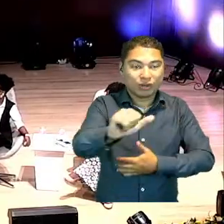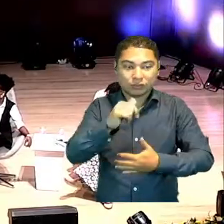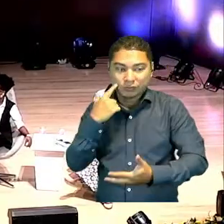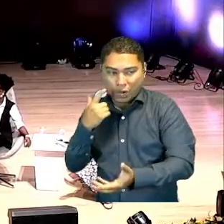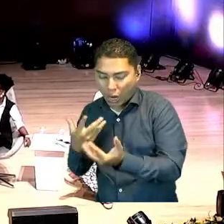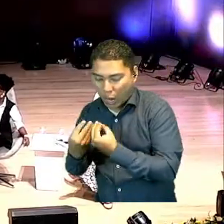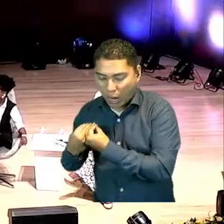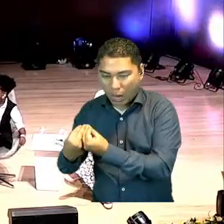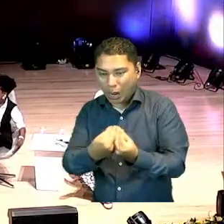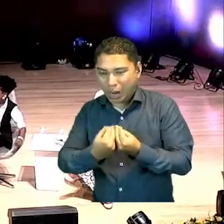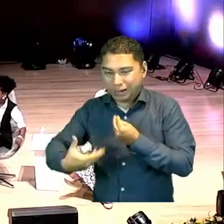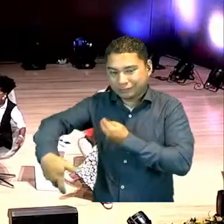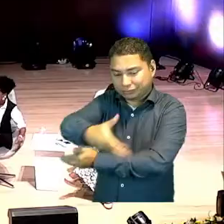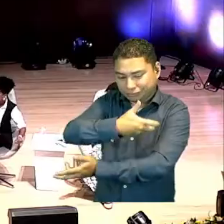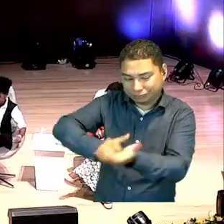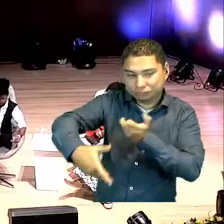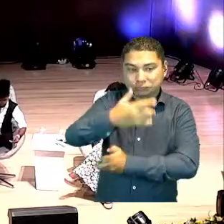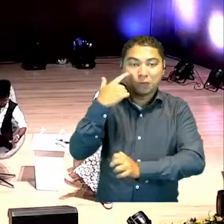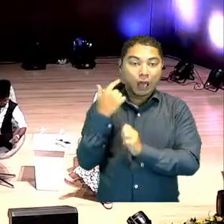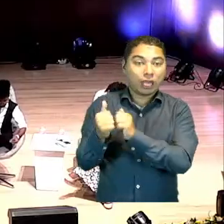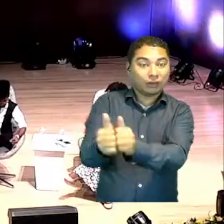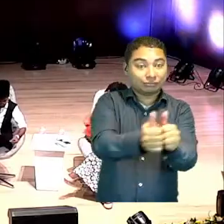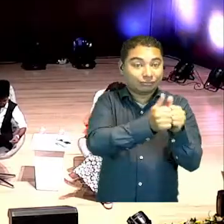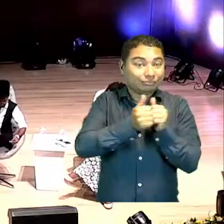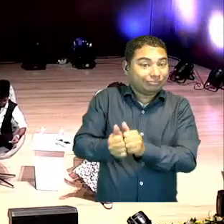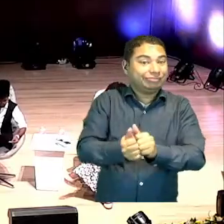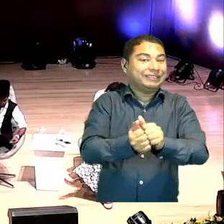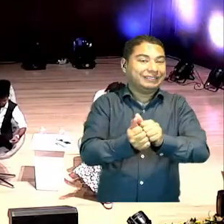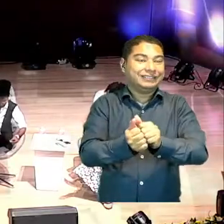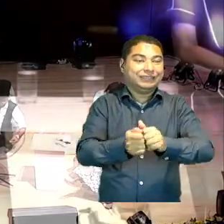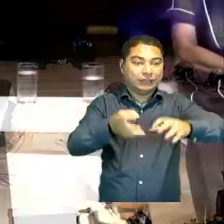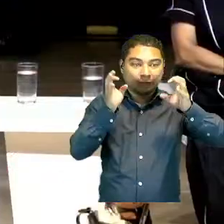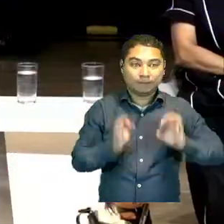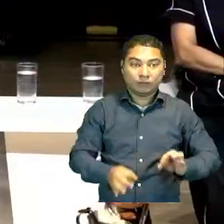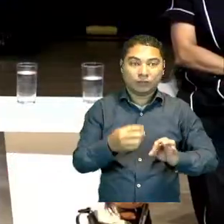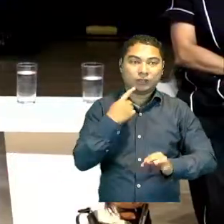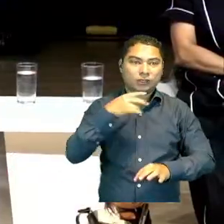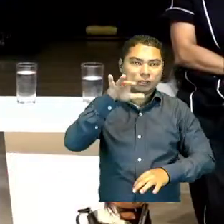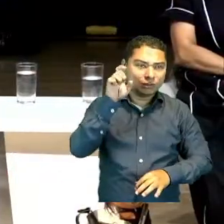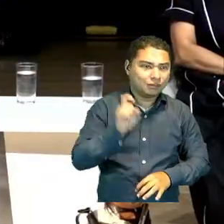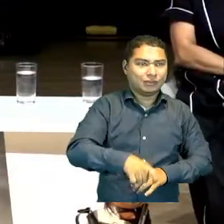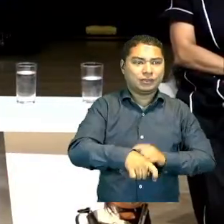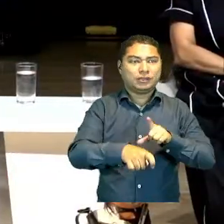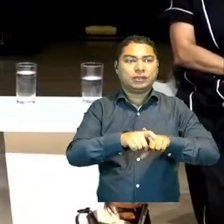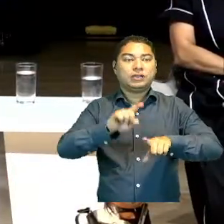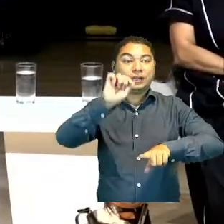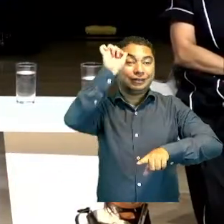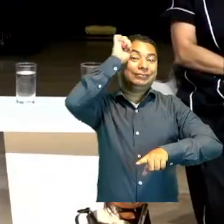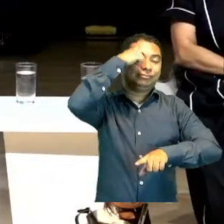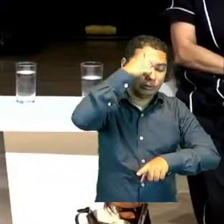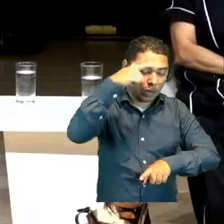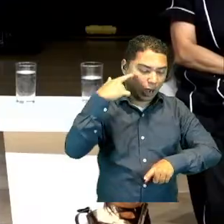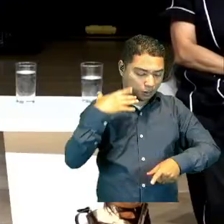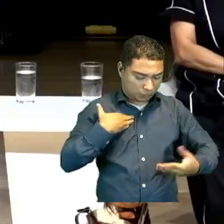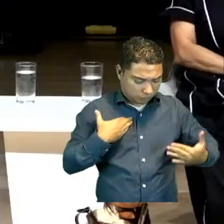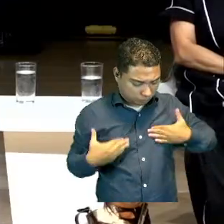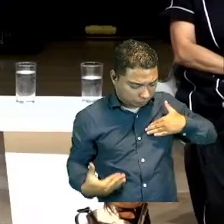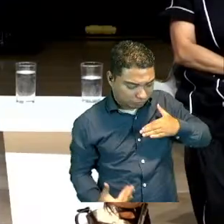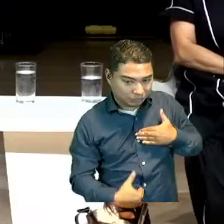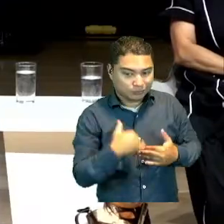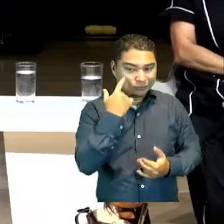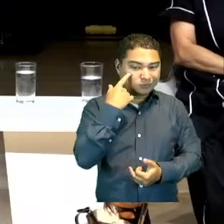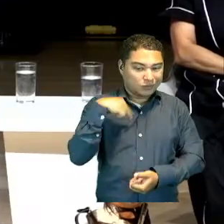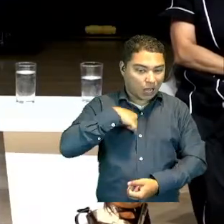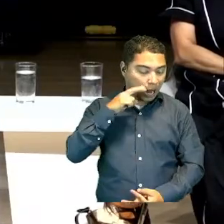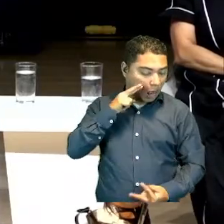building more and more women's circles and accompanying each other and understanding. And I think we know now